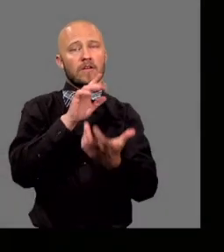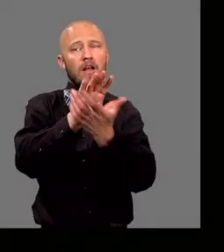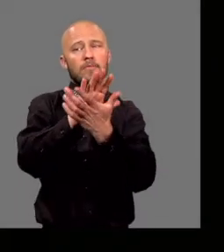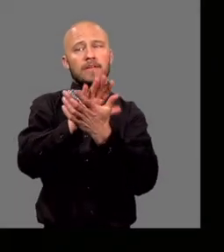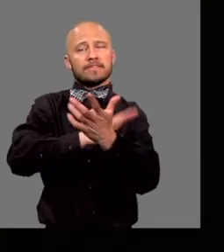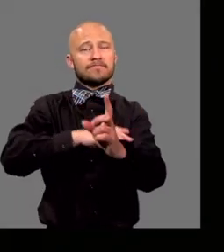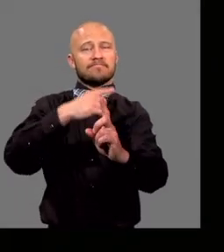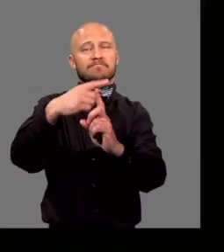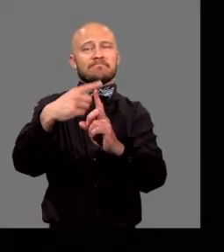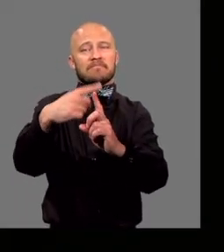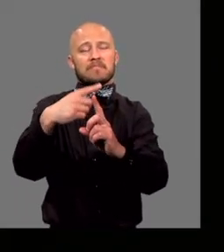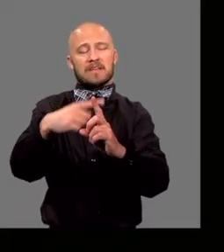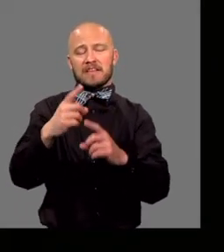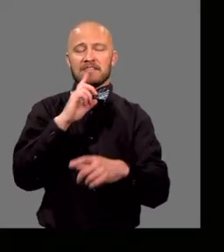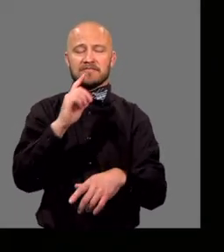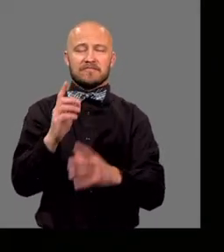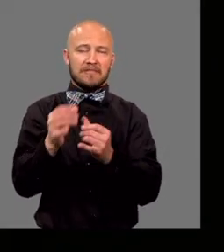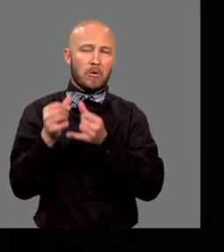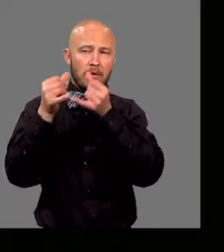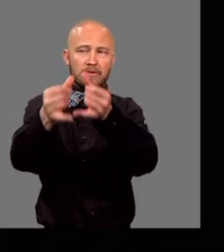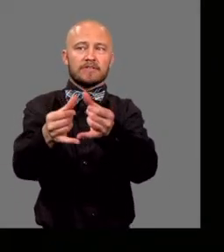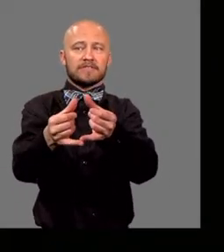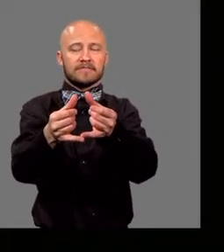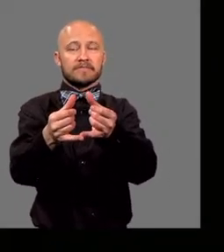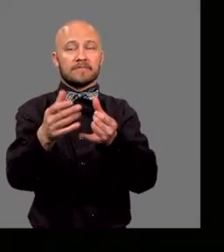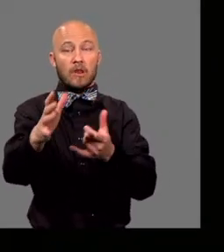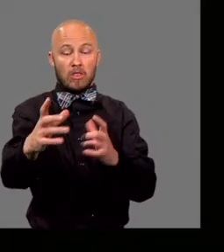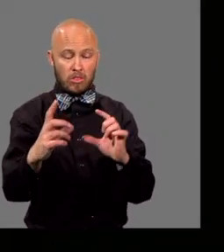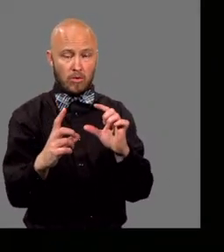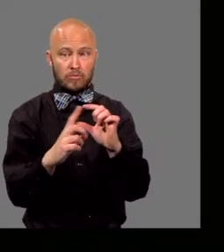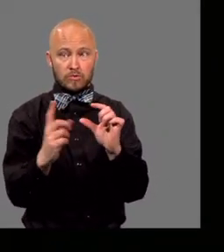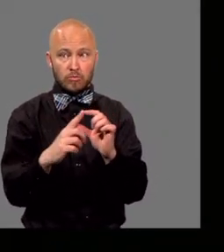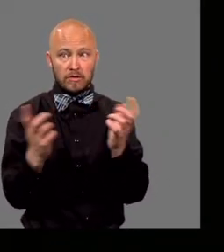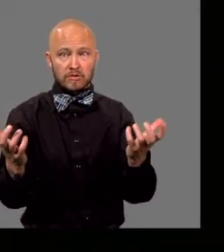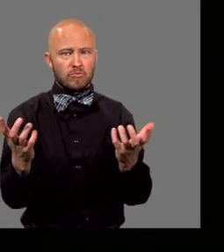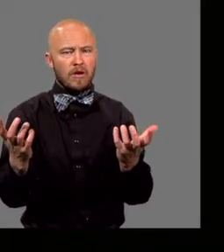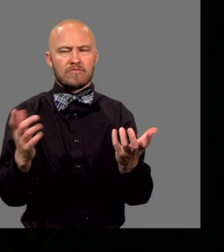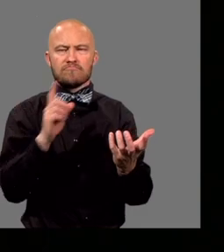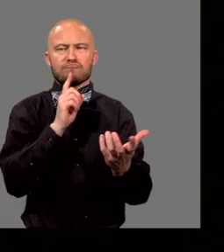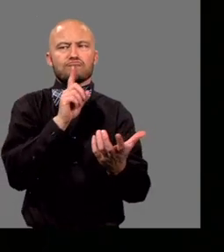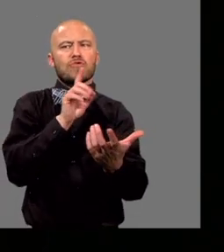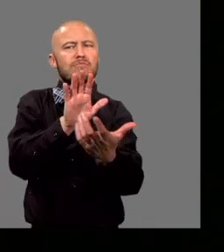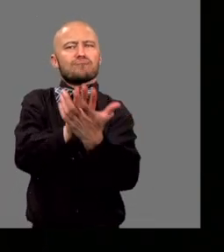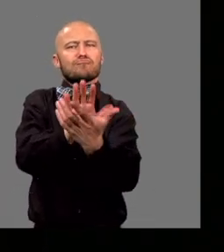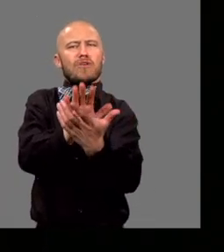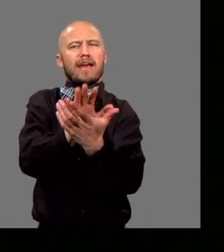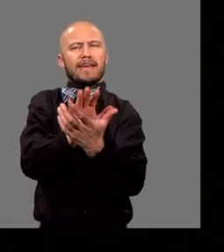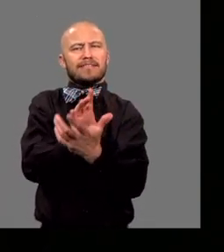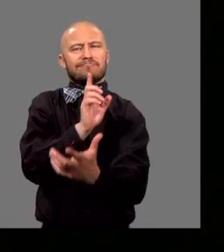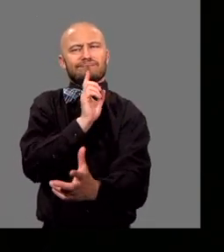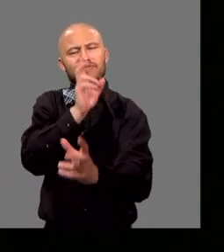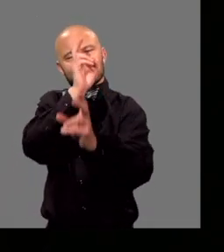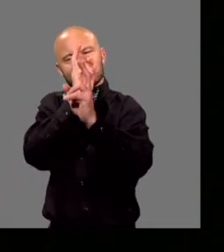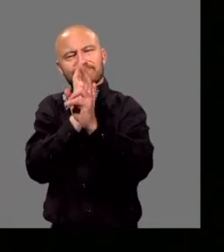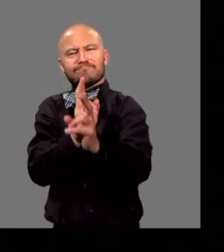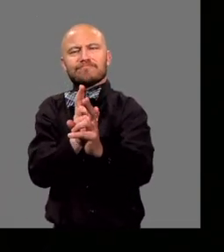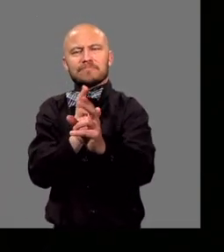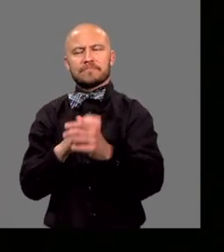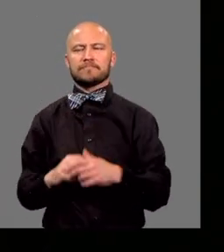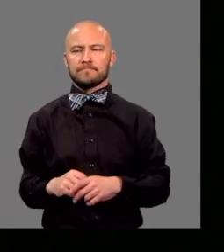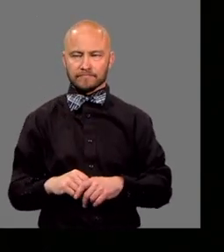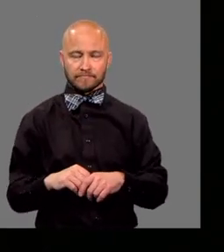Felicitations, commendations, and accolades. These are words expressing praise and